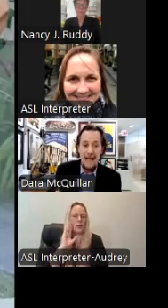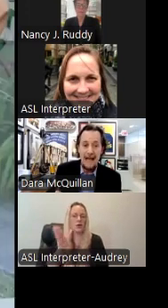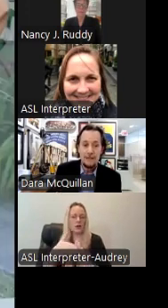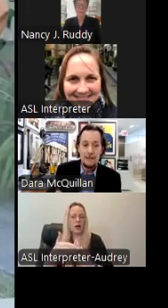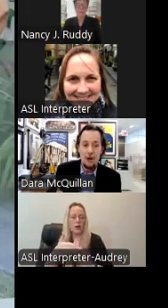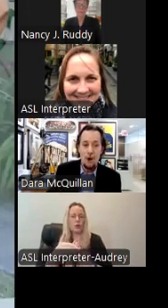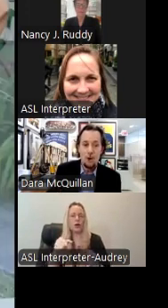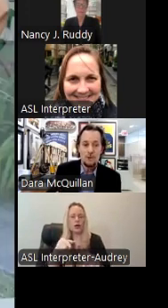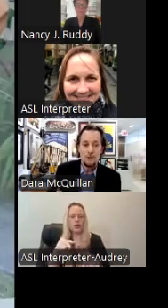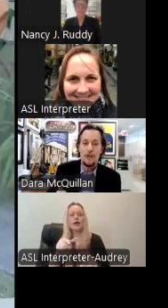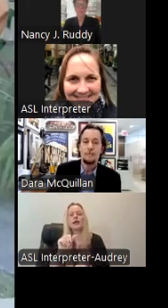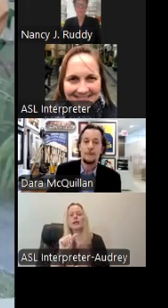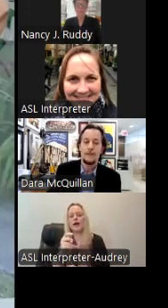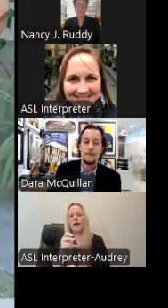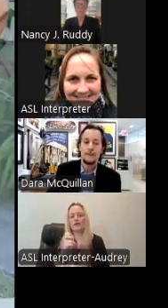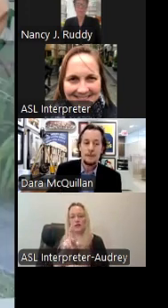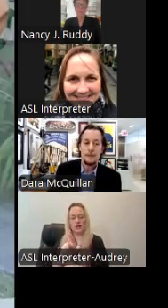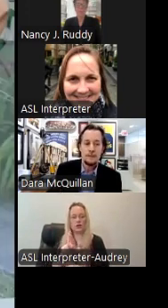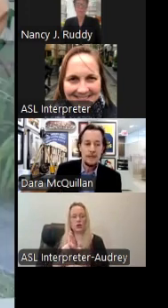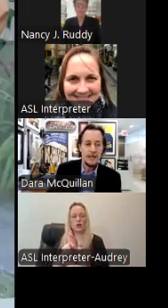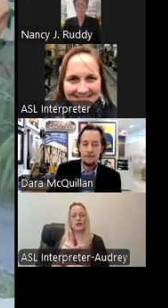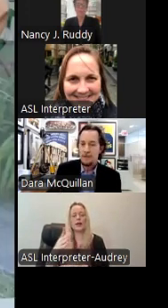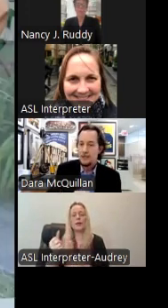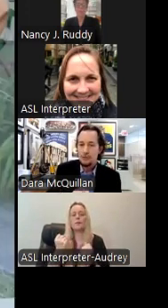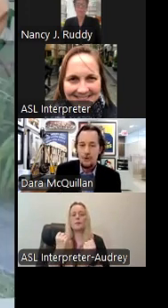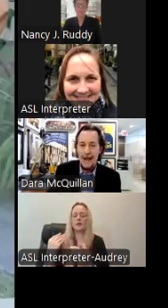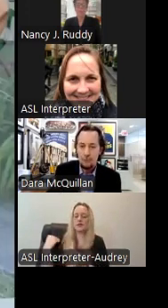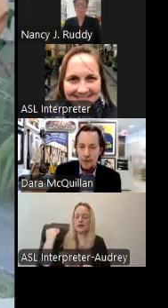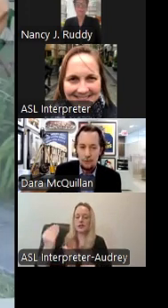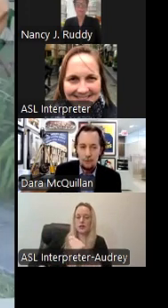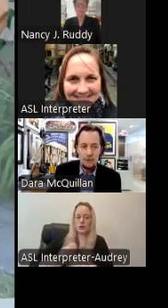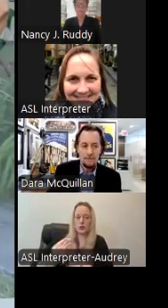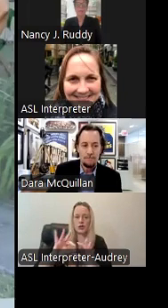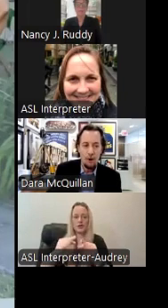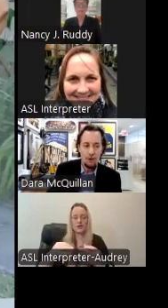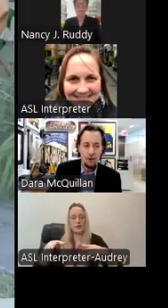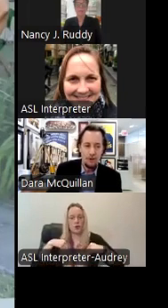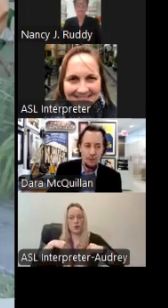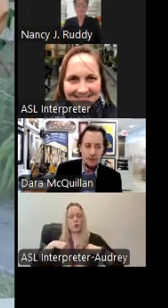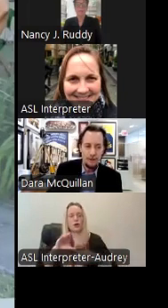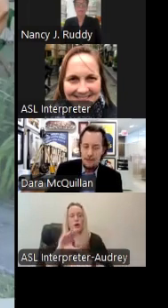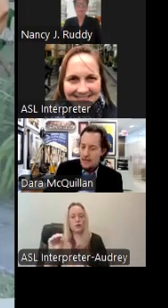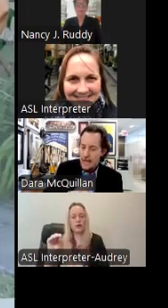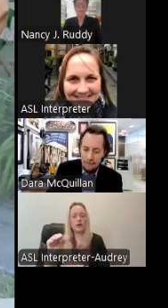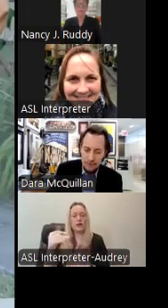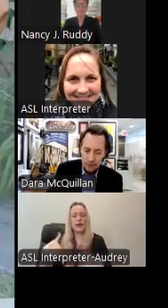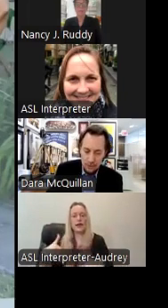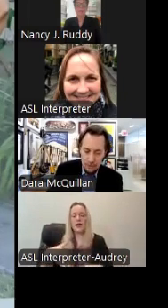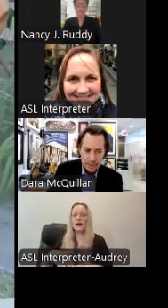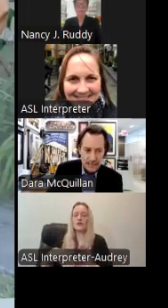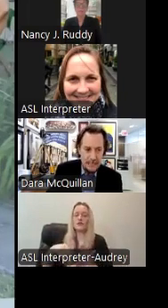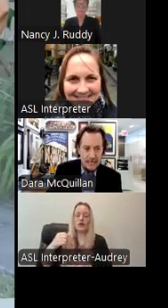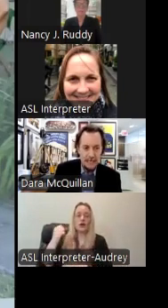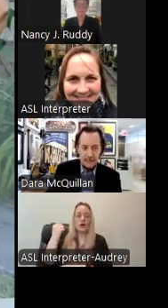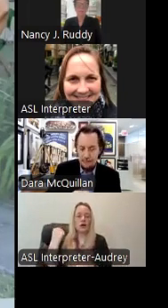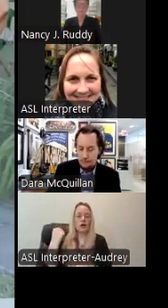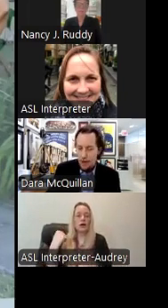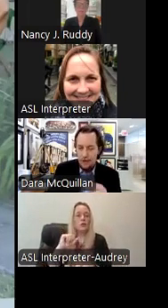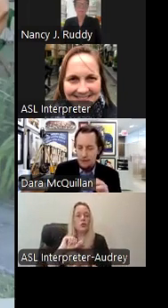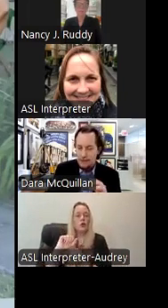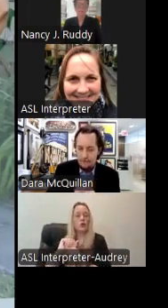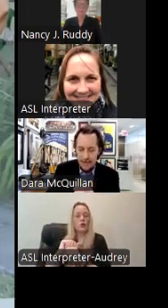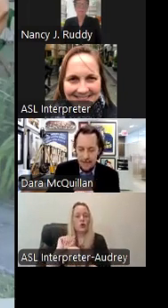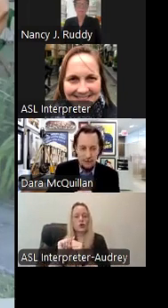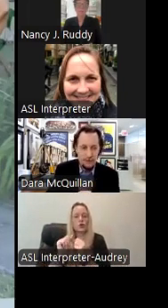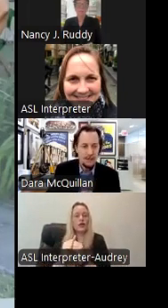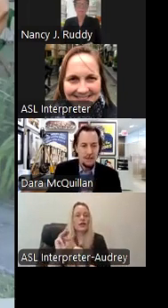multi-generational family-owned company. They have a track record of partnering with MWBE